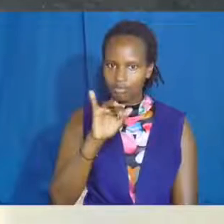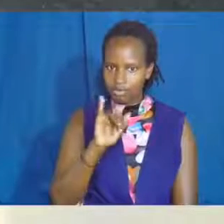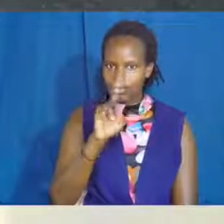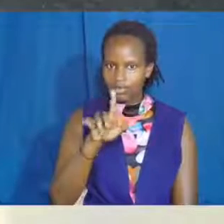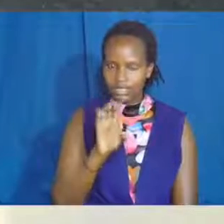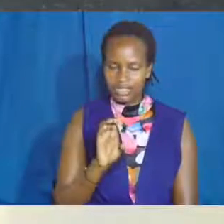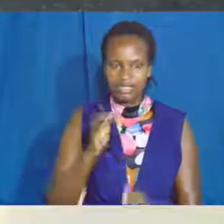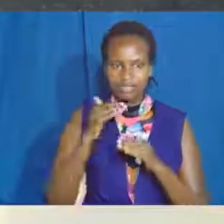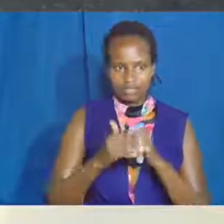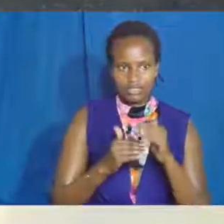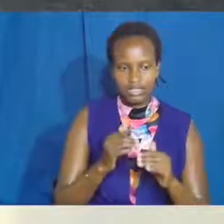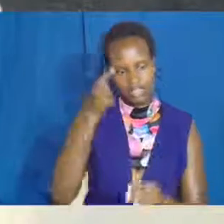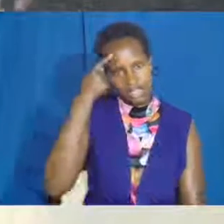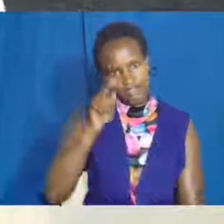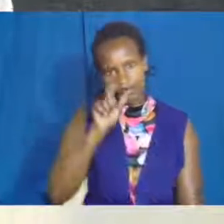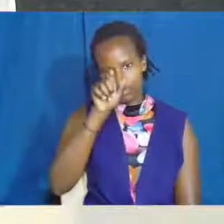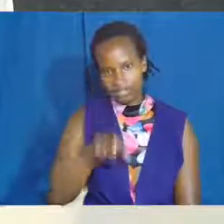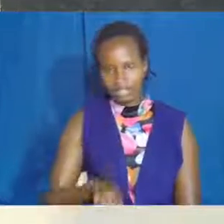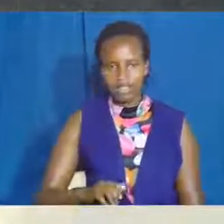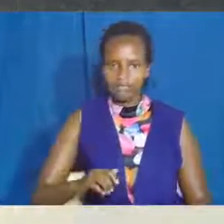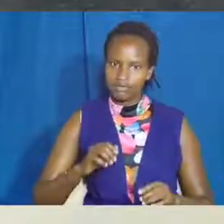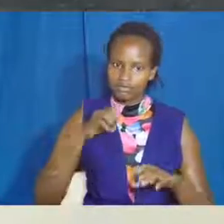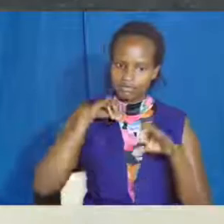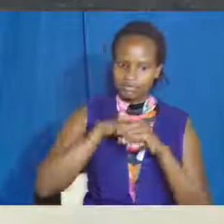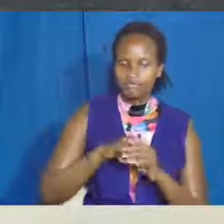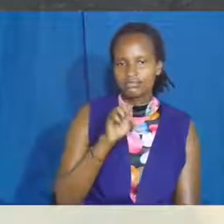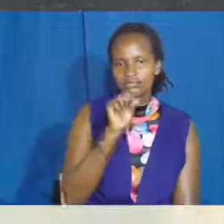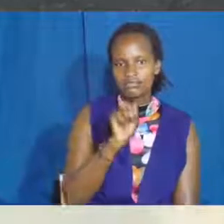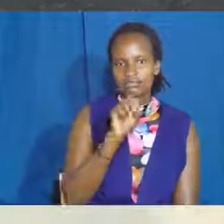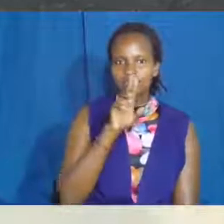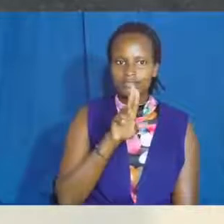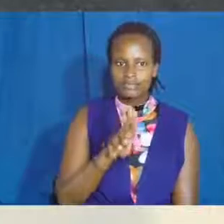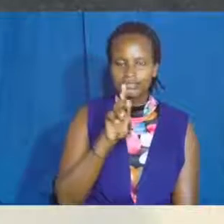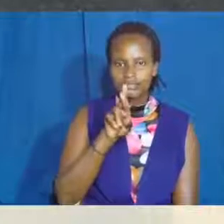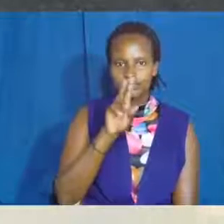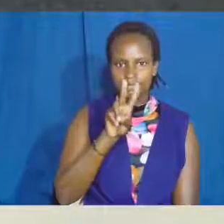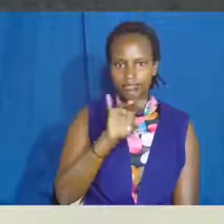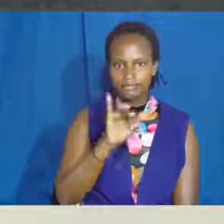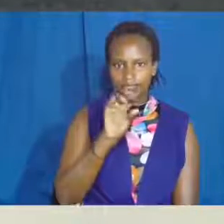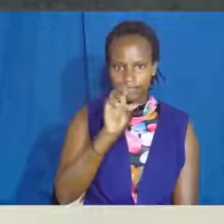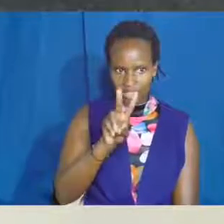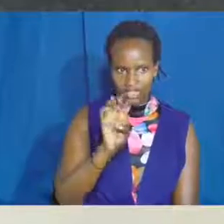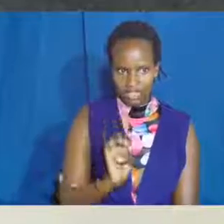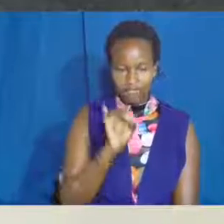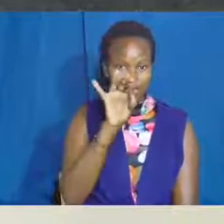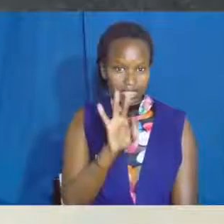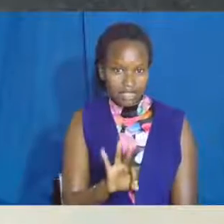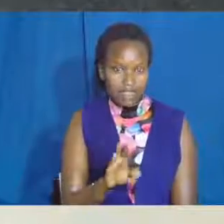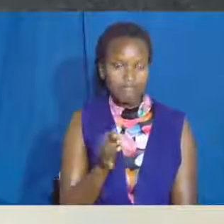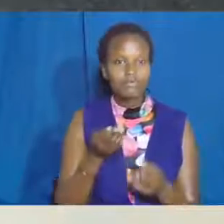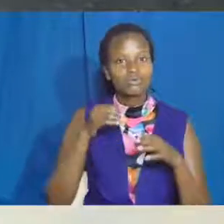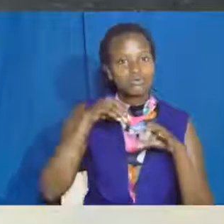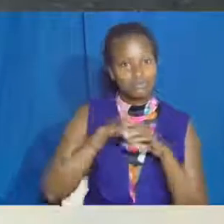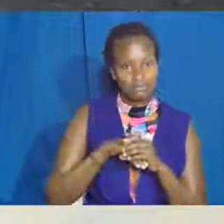order for a cell to survive. And a cell has to be provided with very many materials if a cell is to survive.